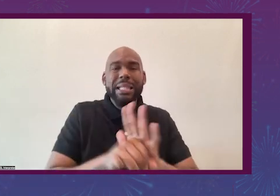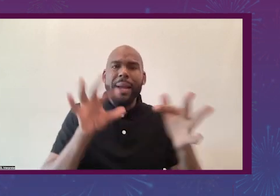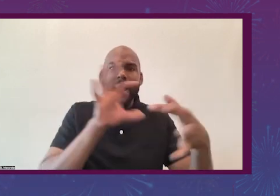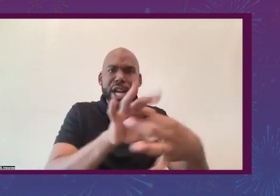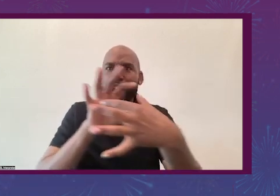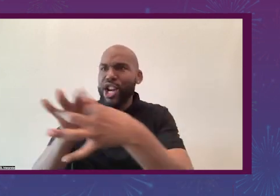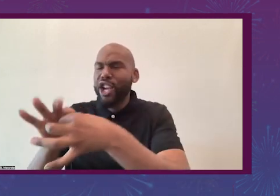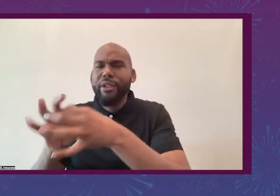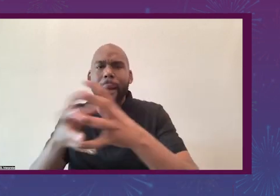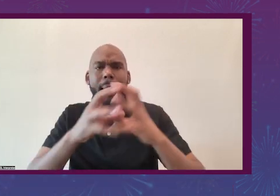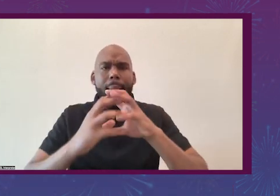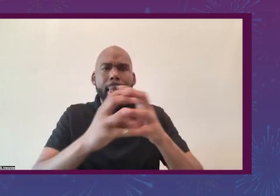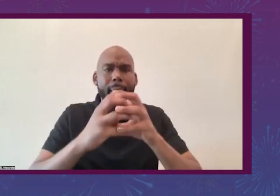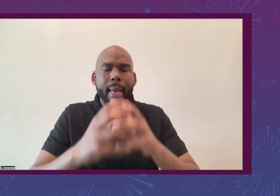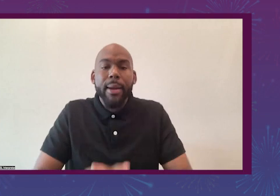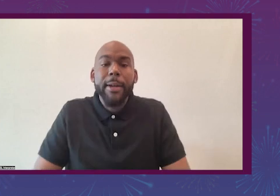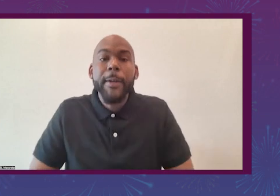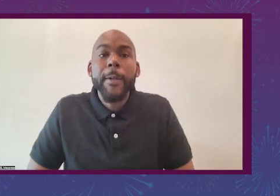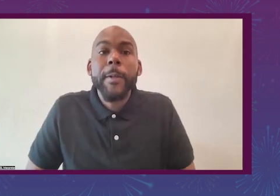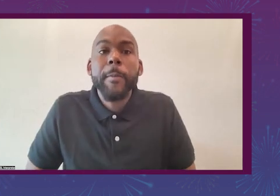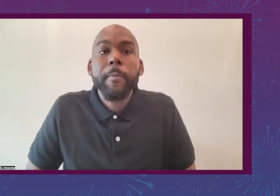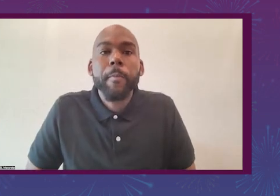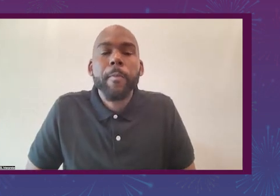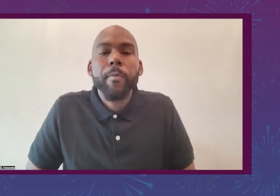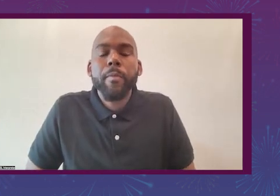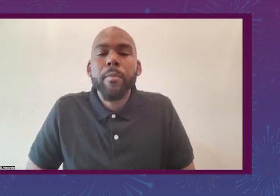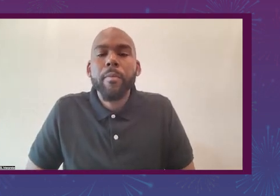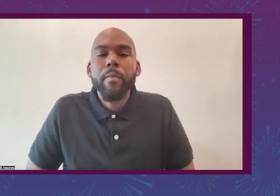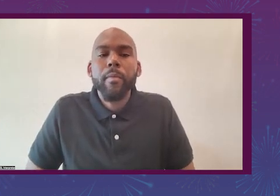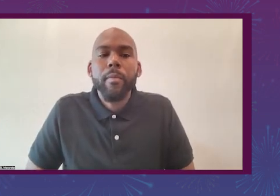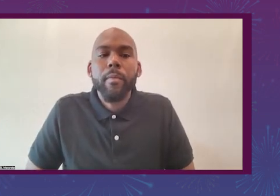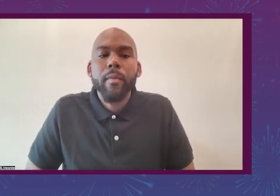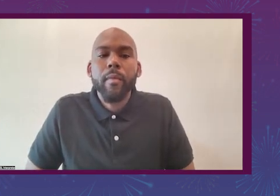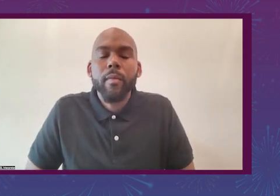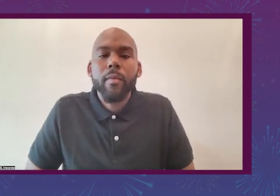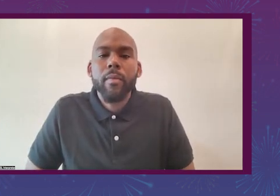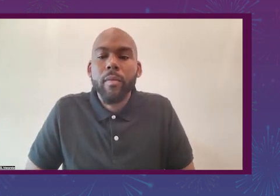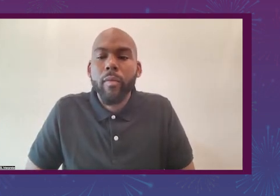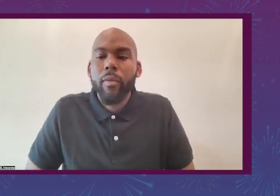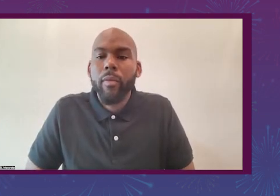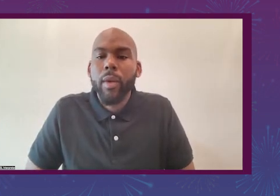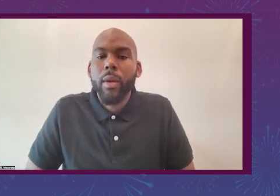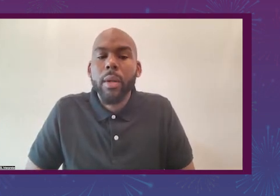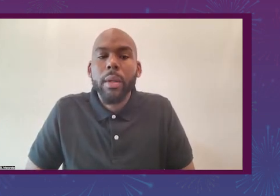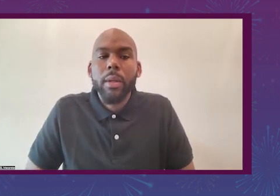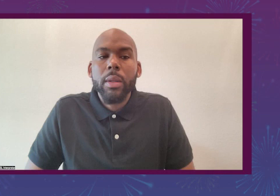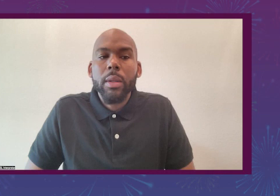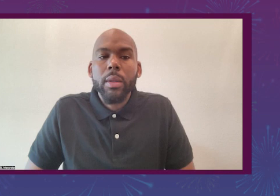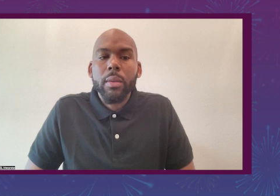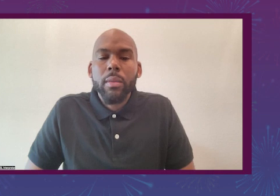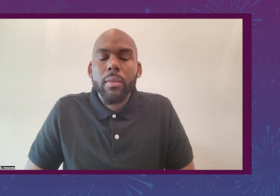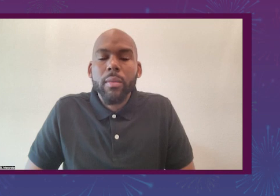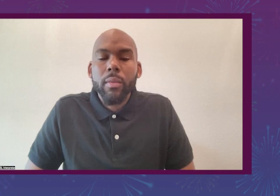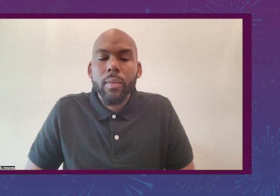Susan leaves the screen. Camilla Martin Proctor, WID Board Vice Chair and Diversity, Equity, and Inclusion